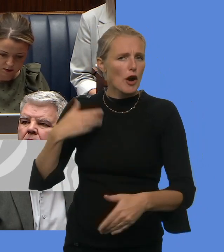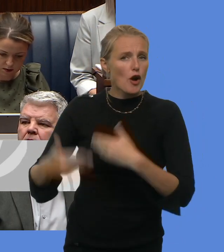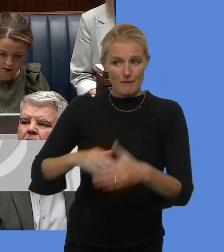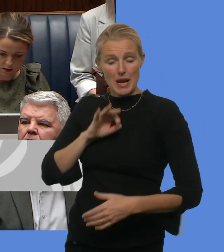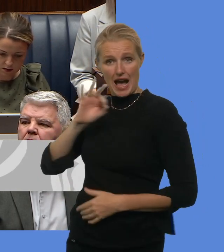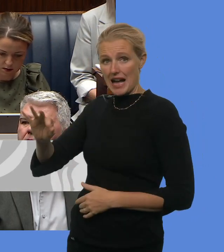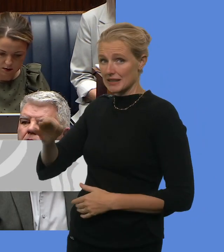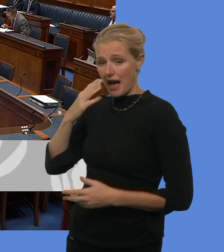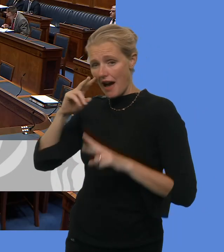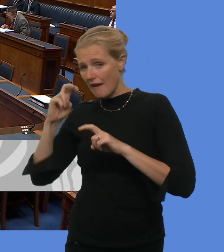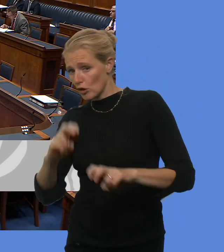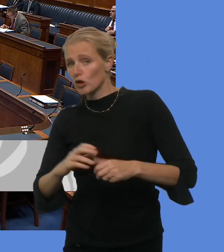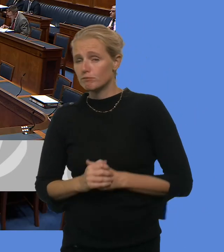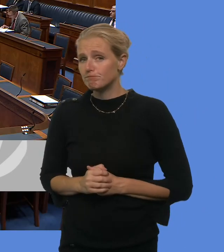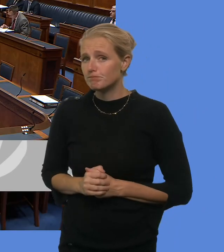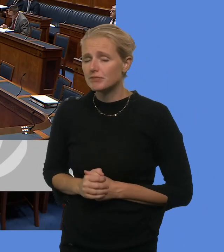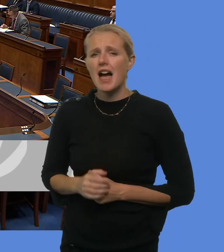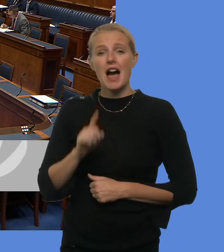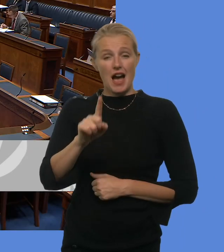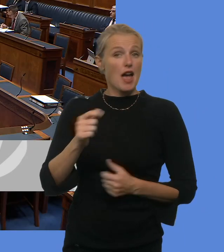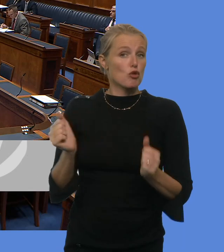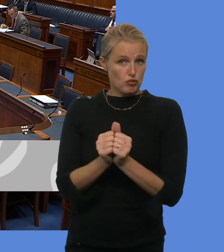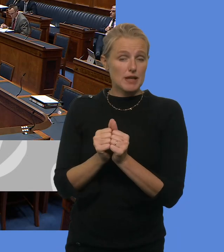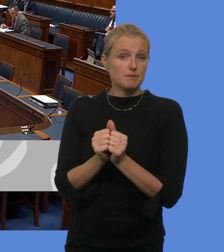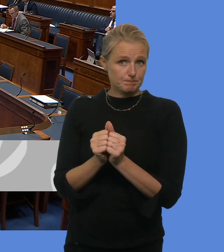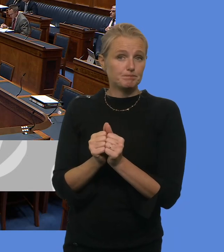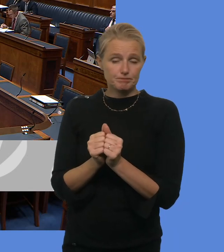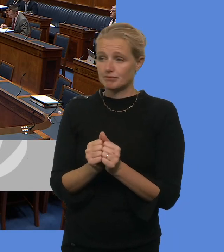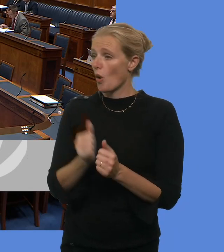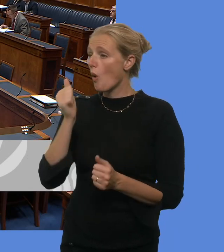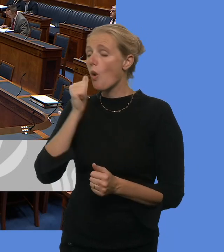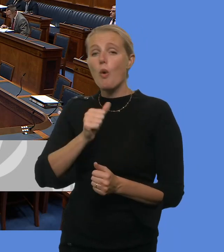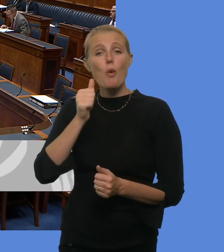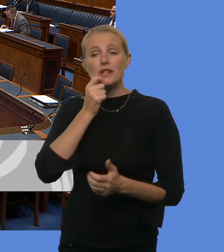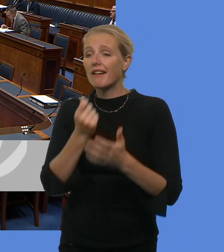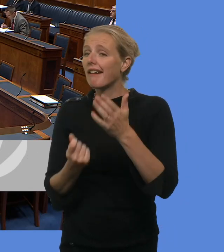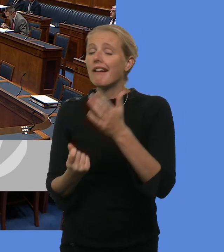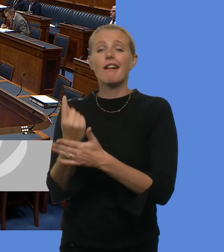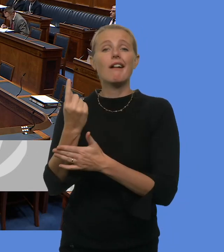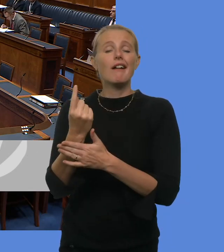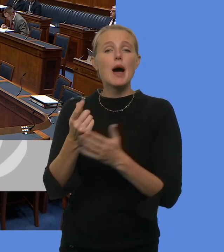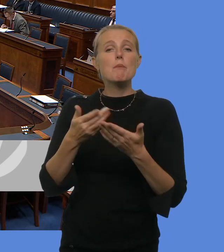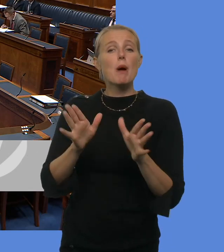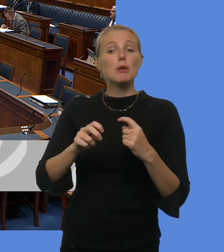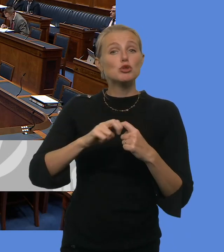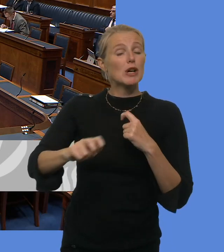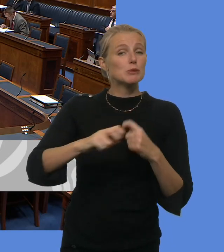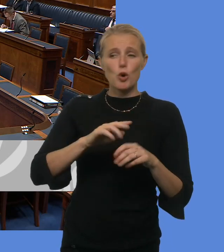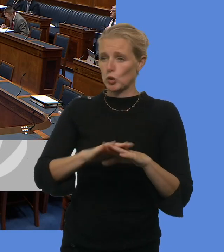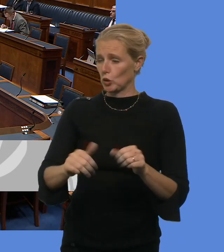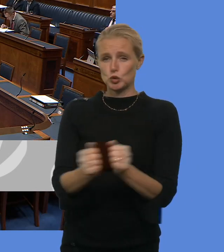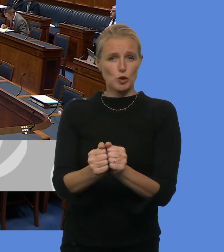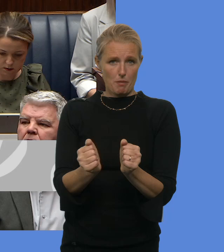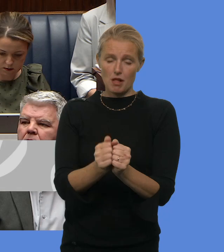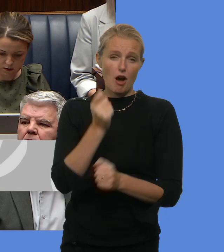the traffic in around that. I accept that there's always circumstances where public transport is not suitable, but